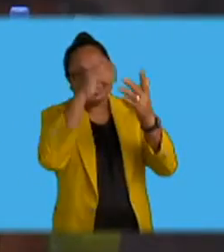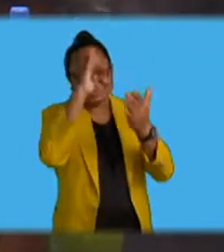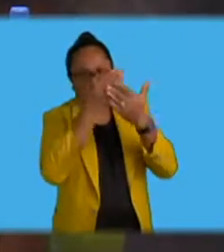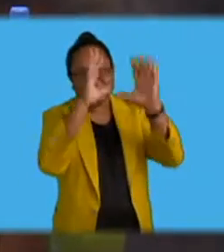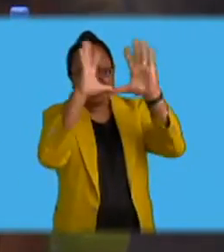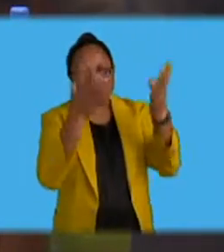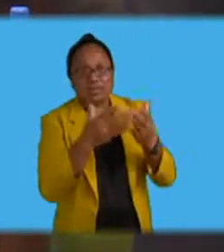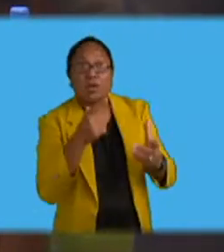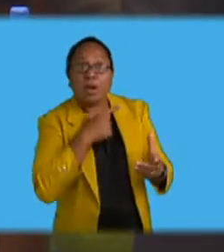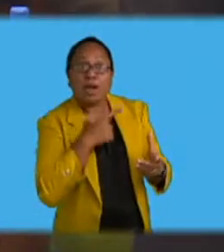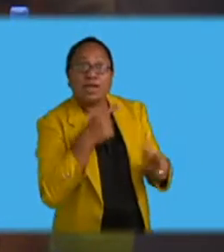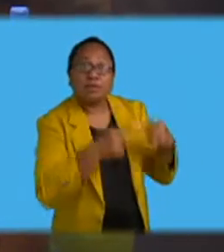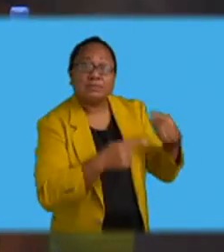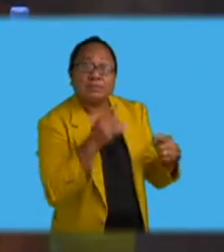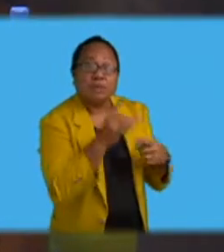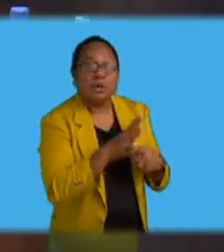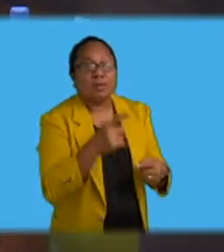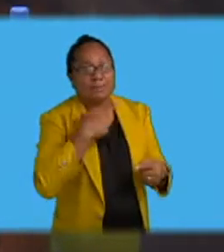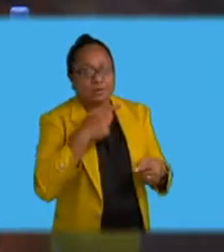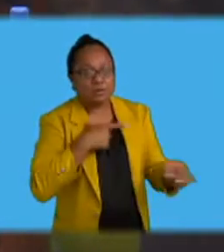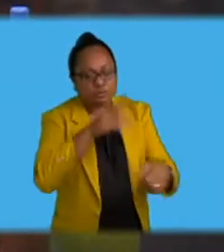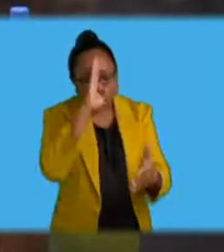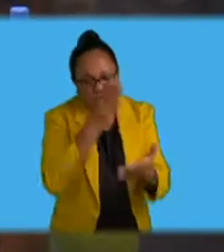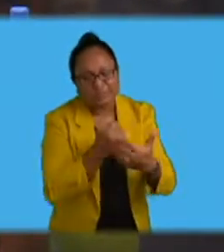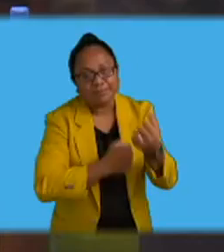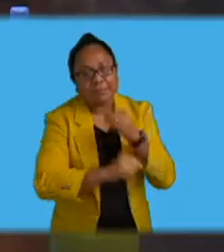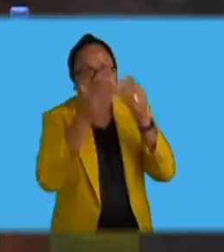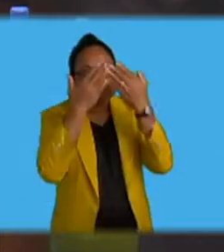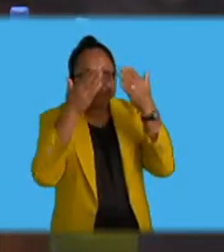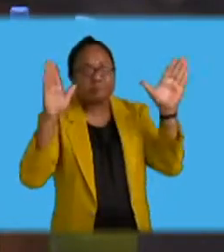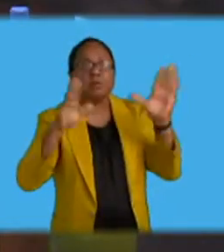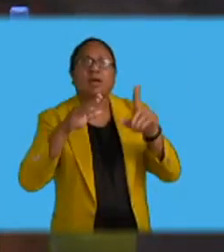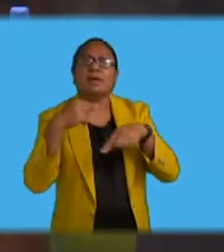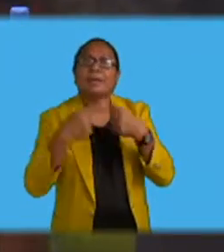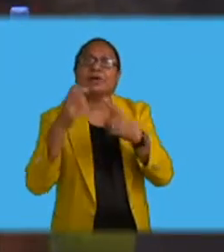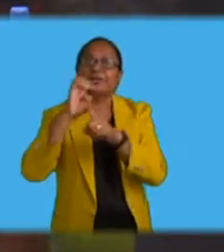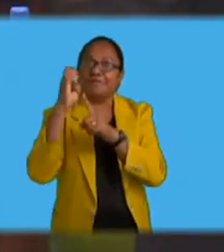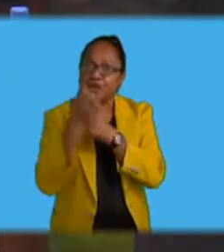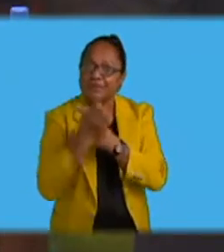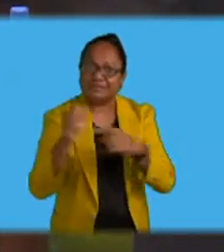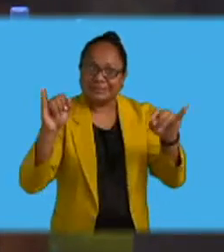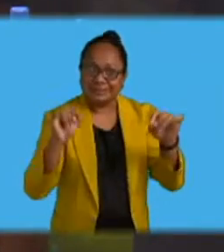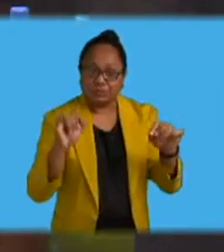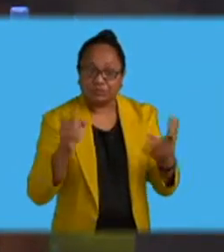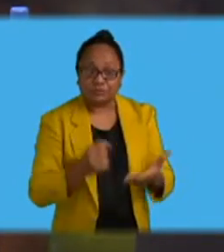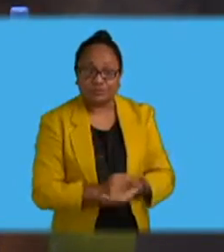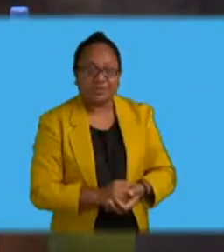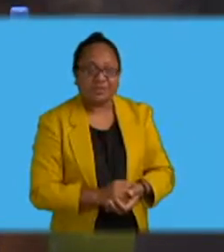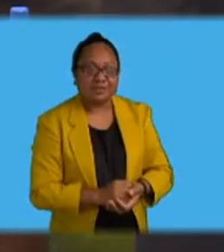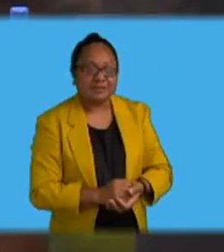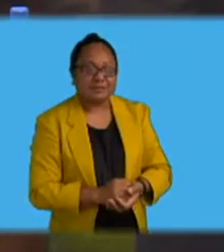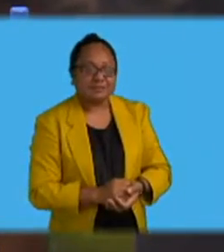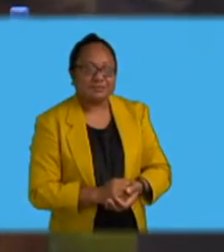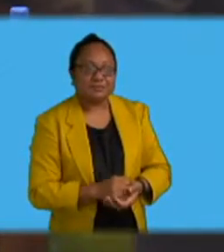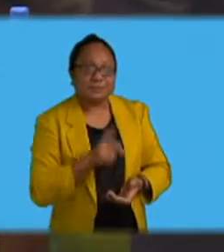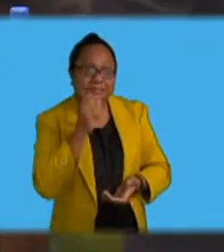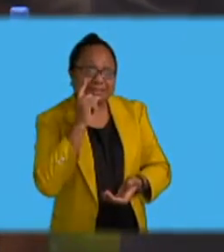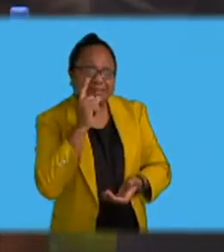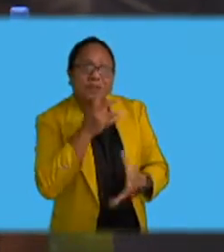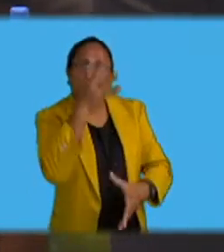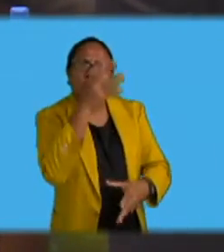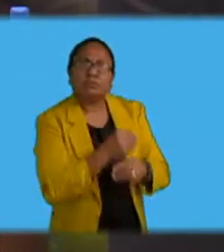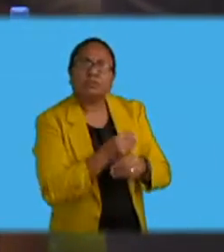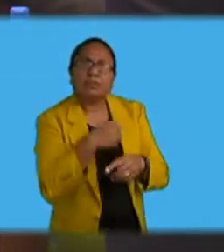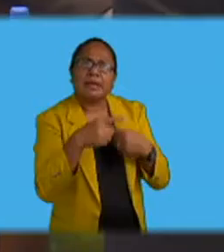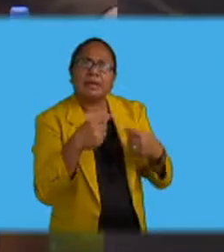competition is that it raises awareness among school students on environmental issues, Madam Speaker. So you can see, Madam Speaker, a total